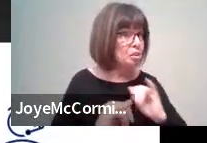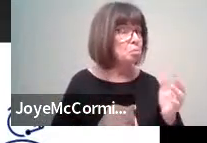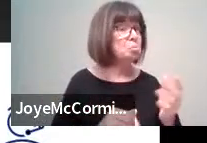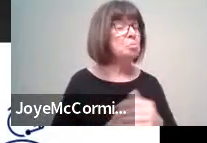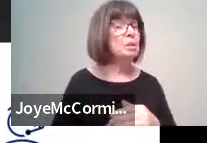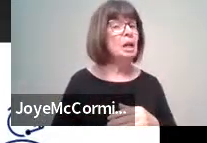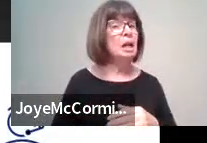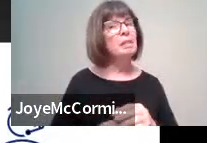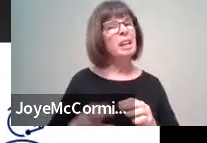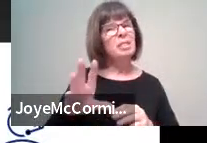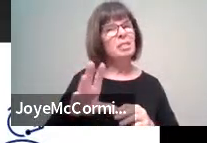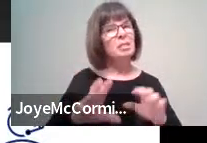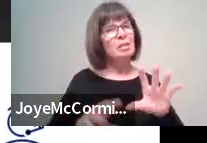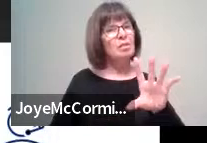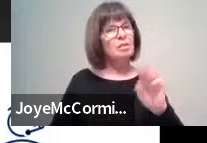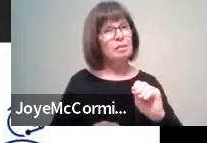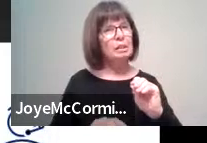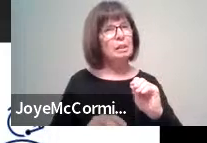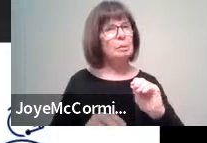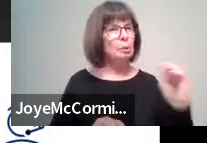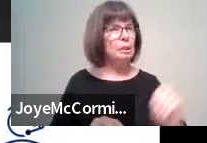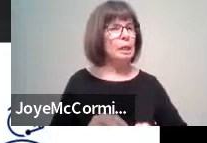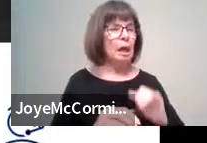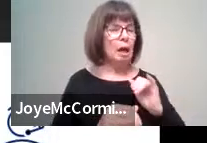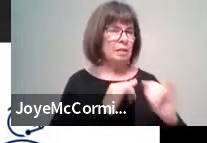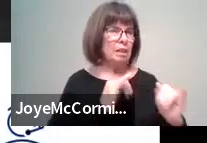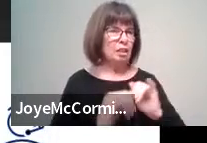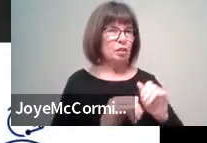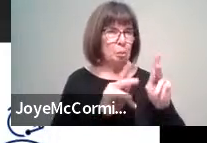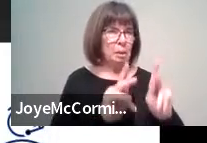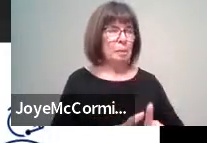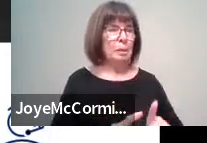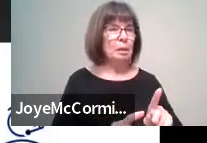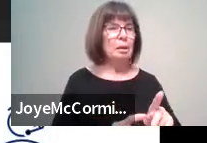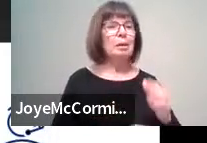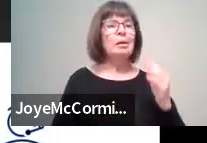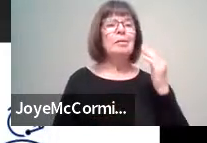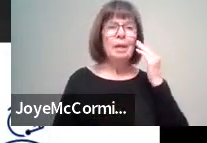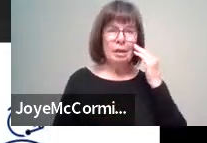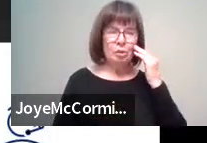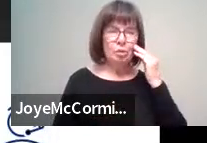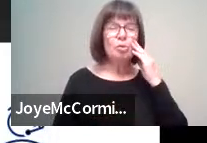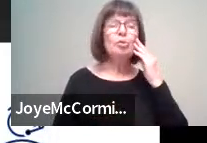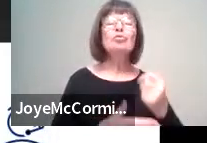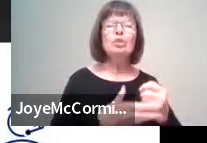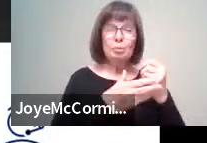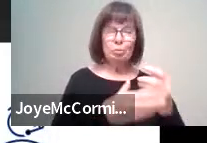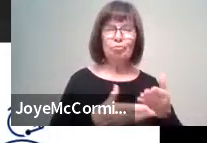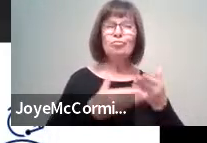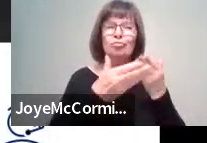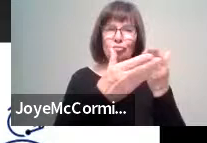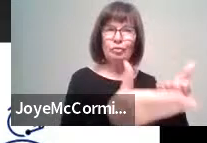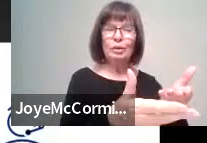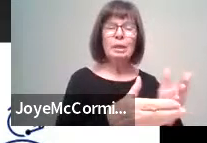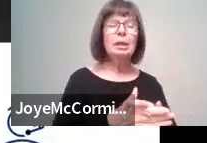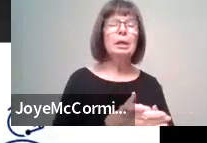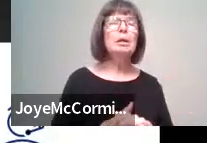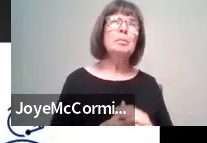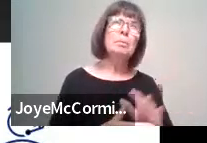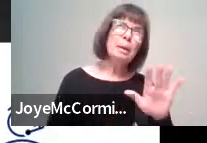then 50% of the interviewees knew that treatment was available. And then